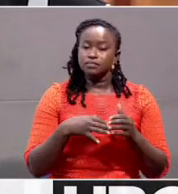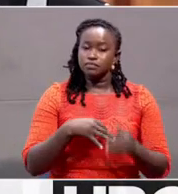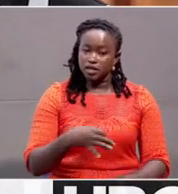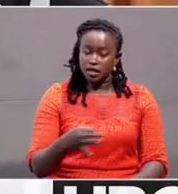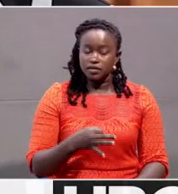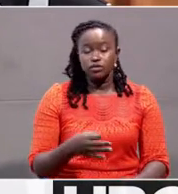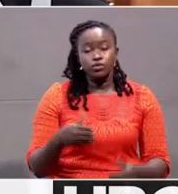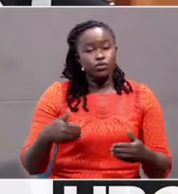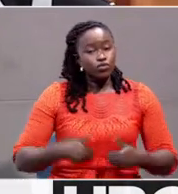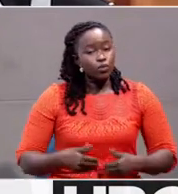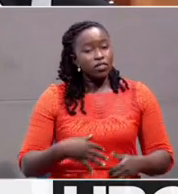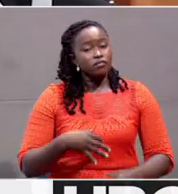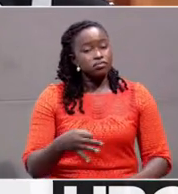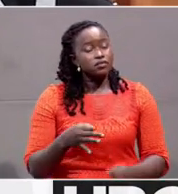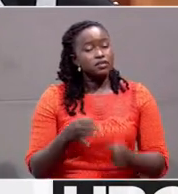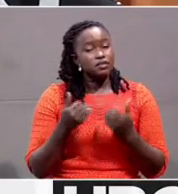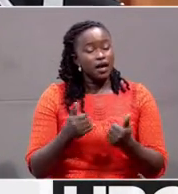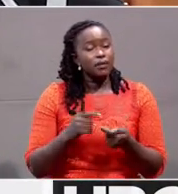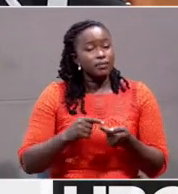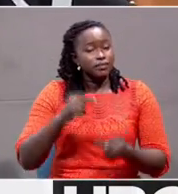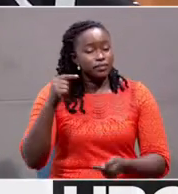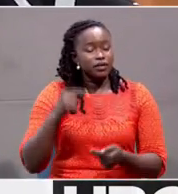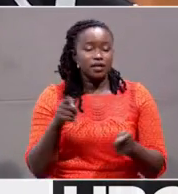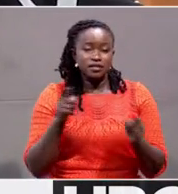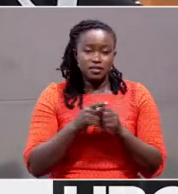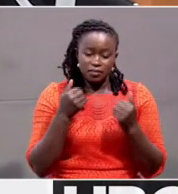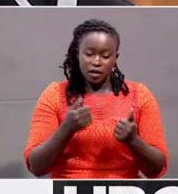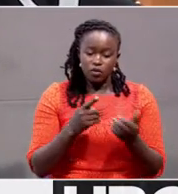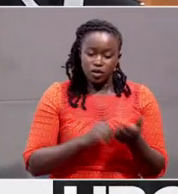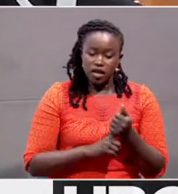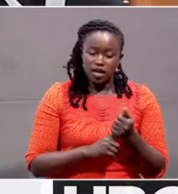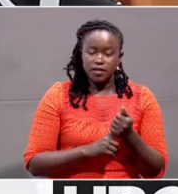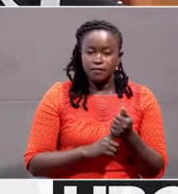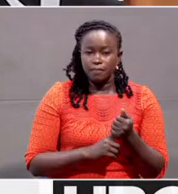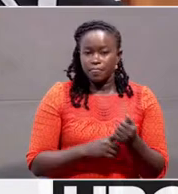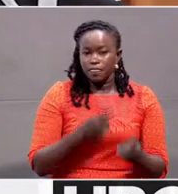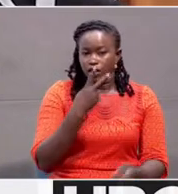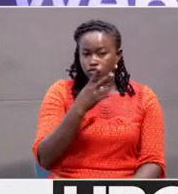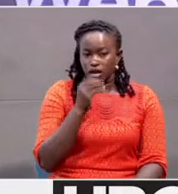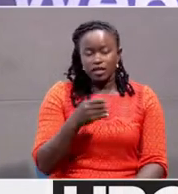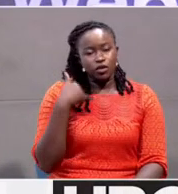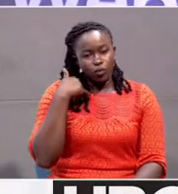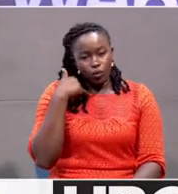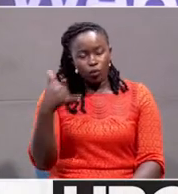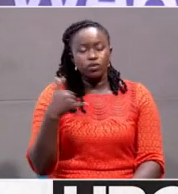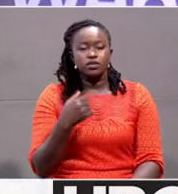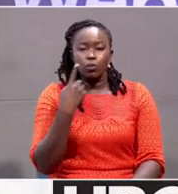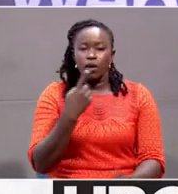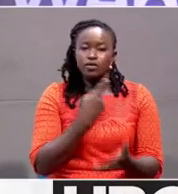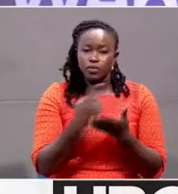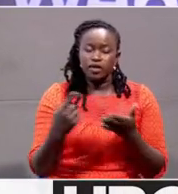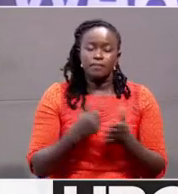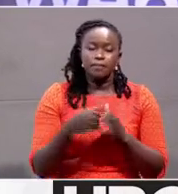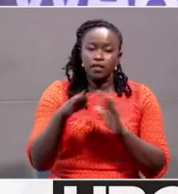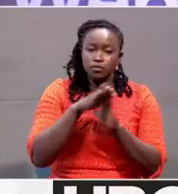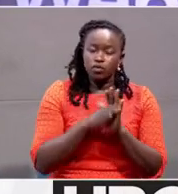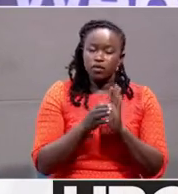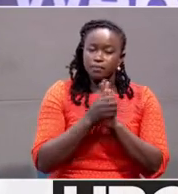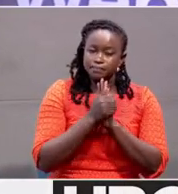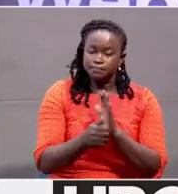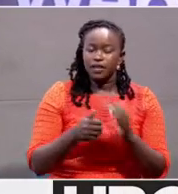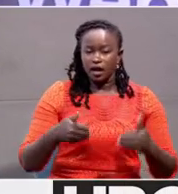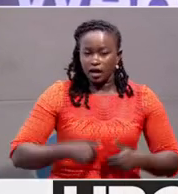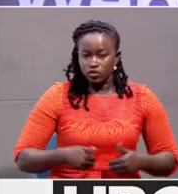Adolescent pregnancies have grown. So now we are receiving anywhere from 20 calls a week. The program specialist, Adolescent